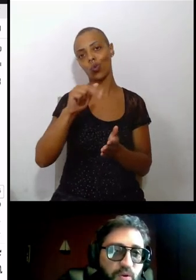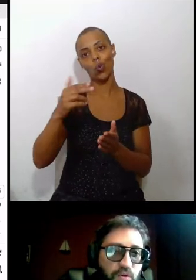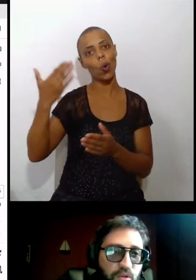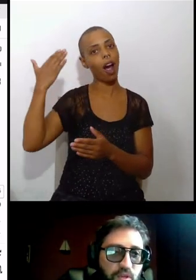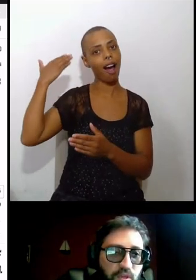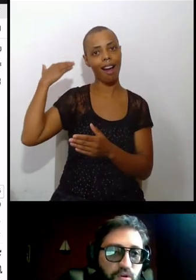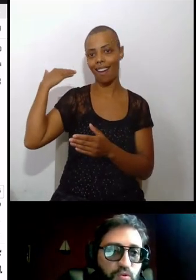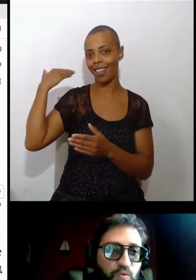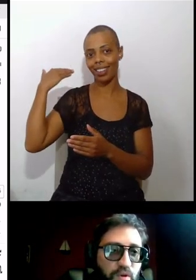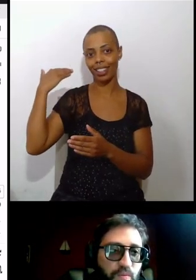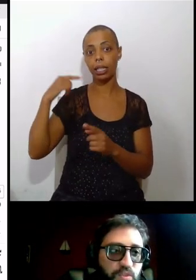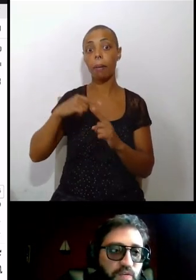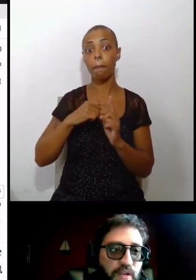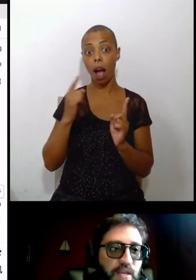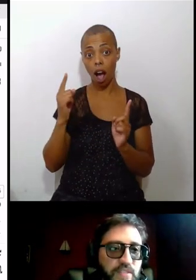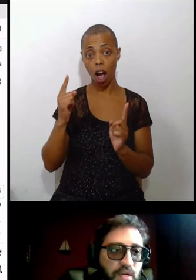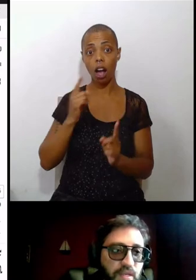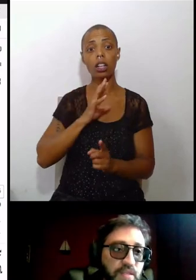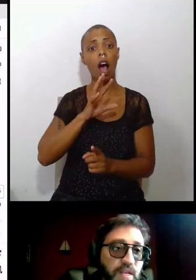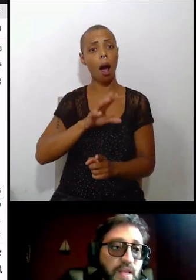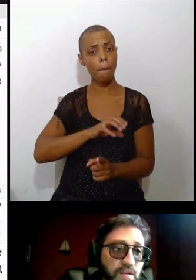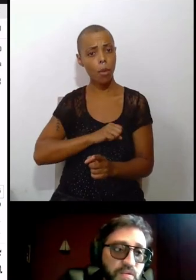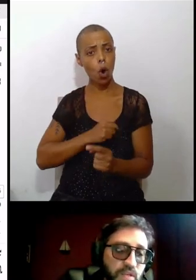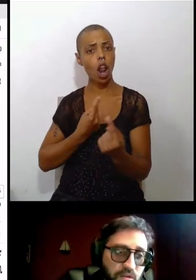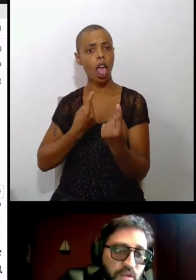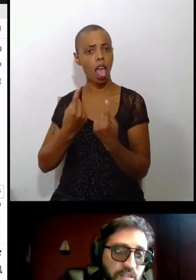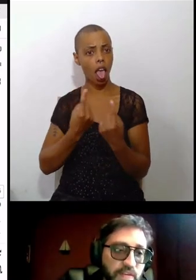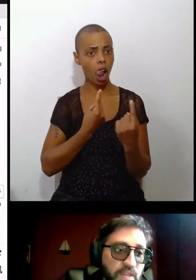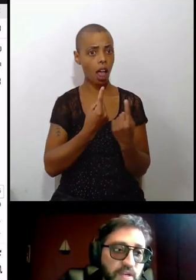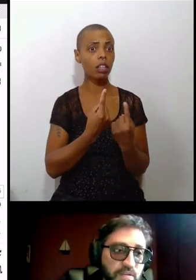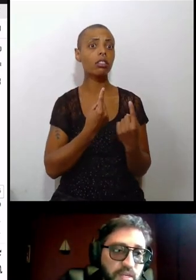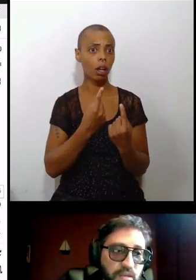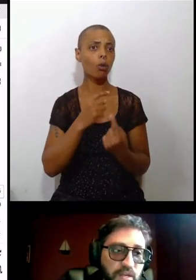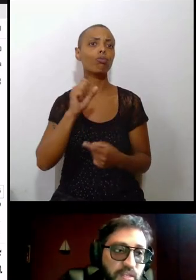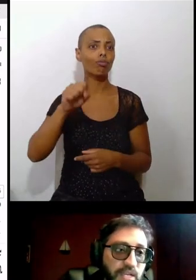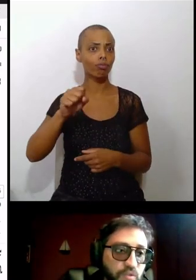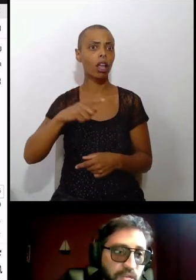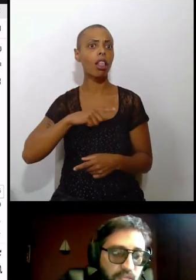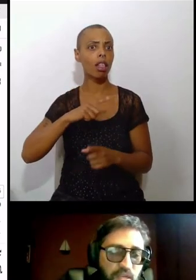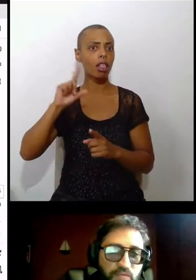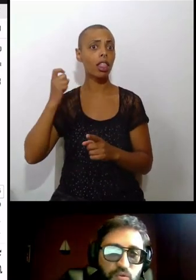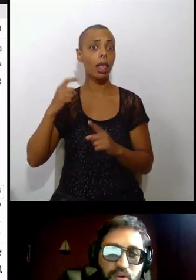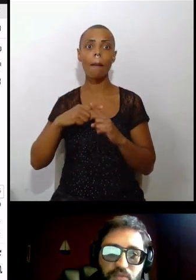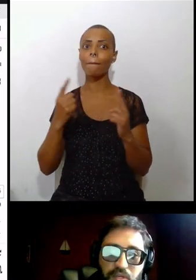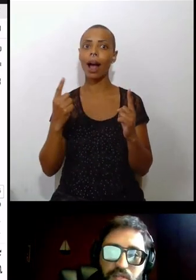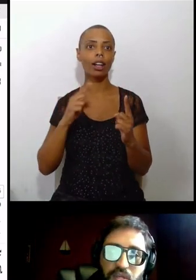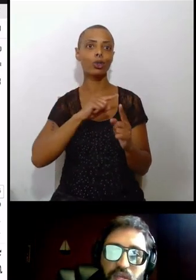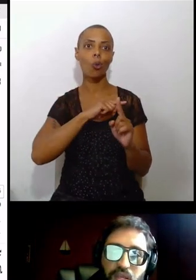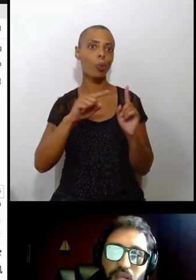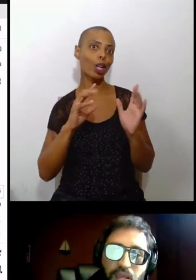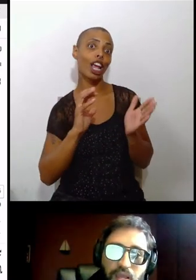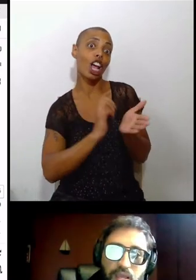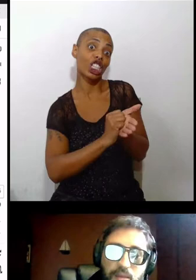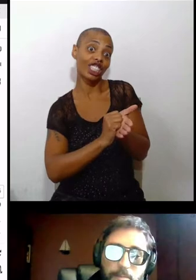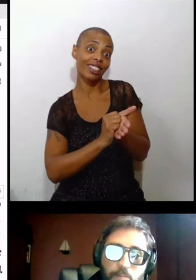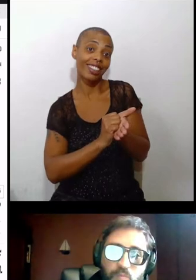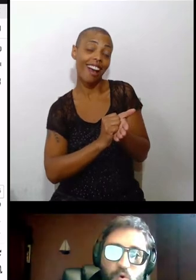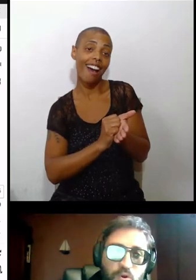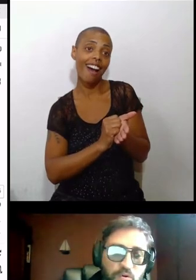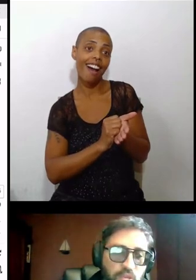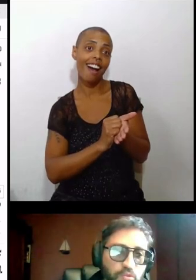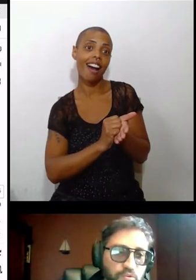those types of occasions depicted by the uh pictures were not